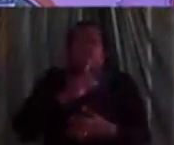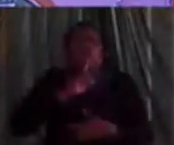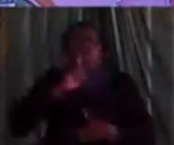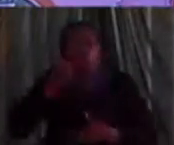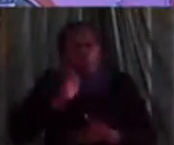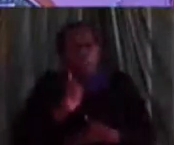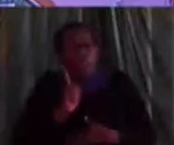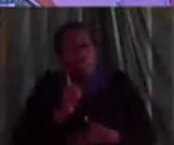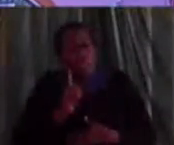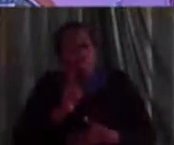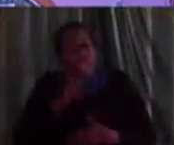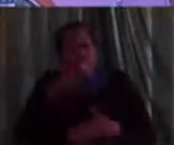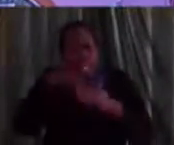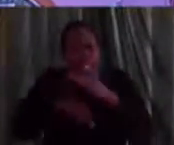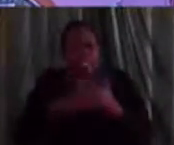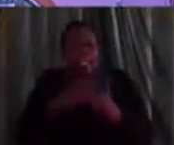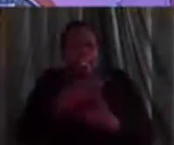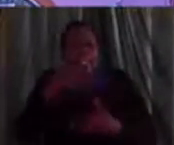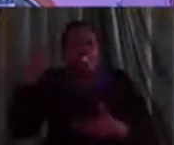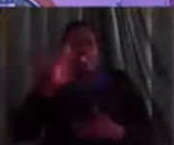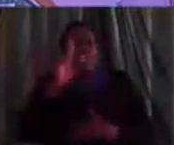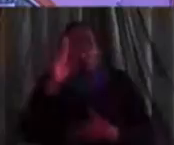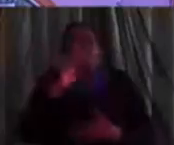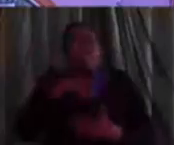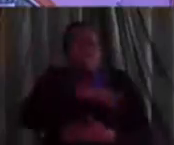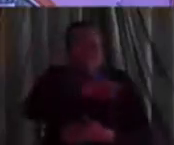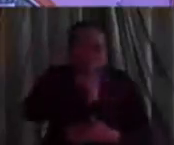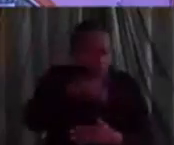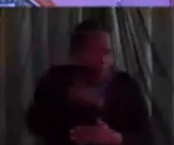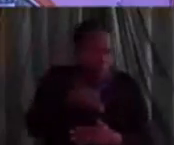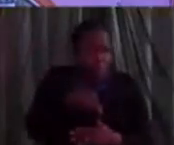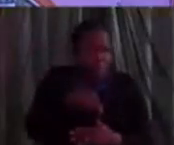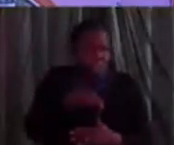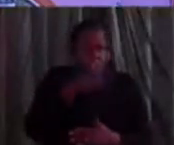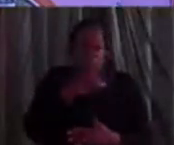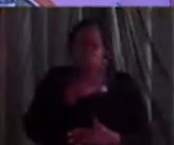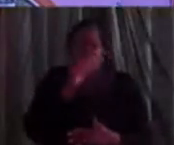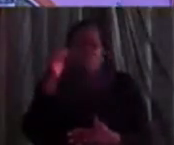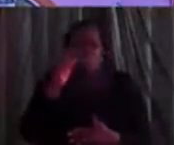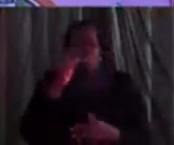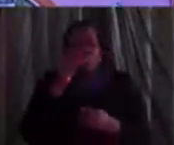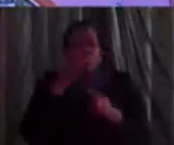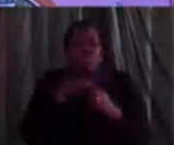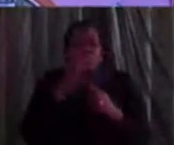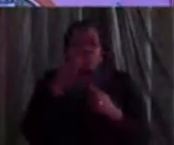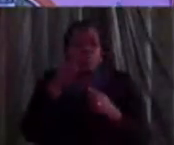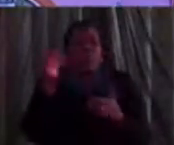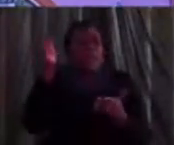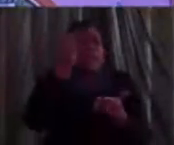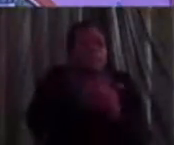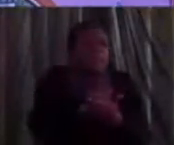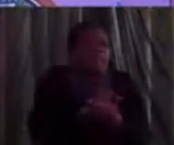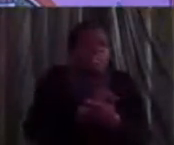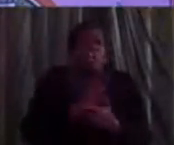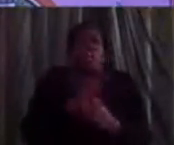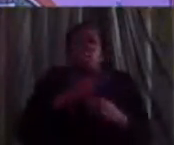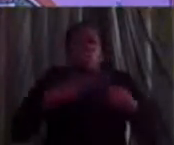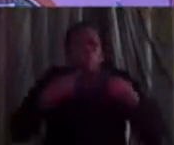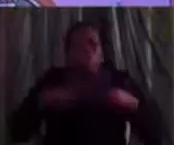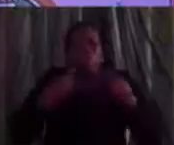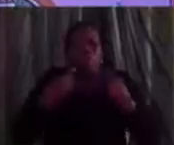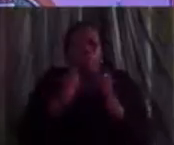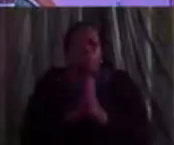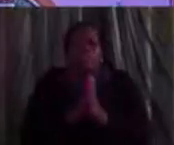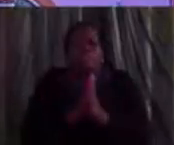in HR circles, that you don't go to your employer and start quarreling with him head